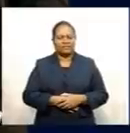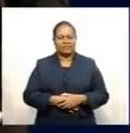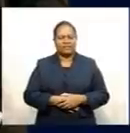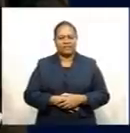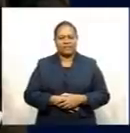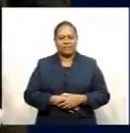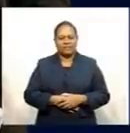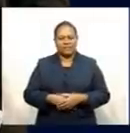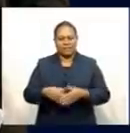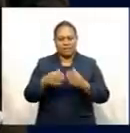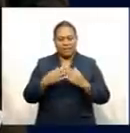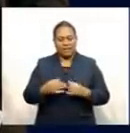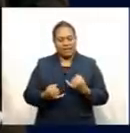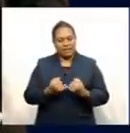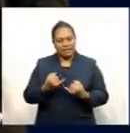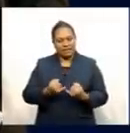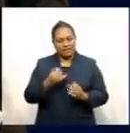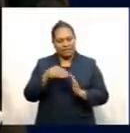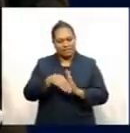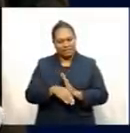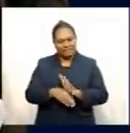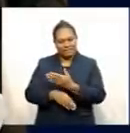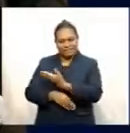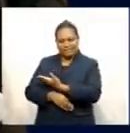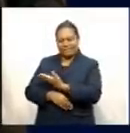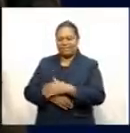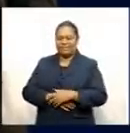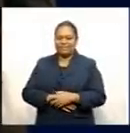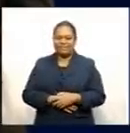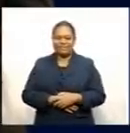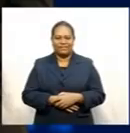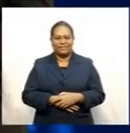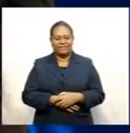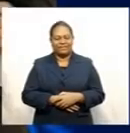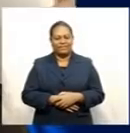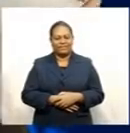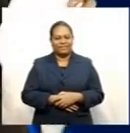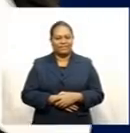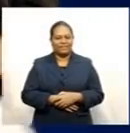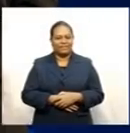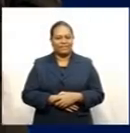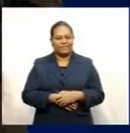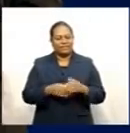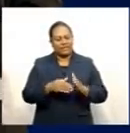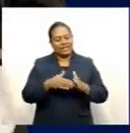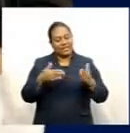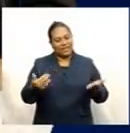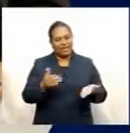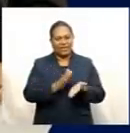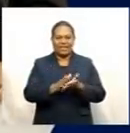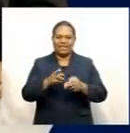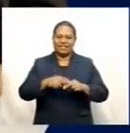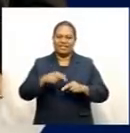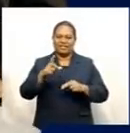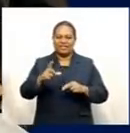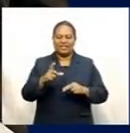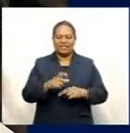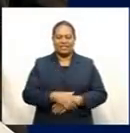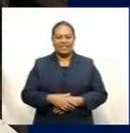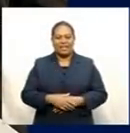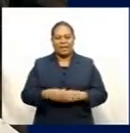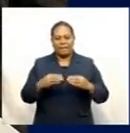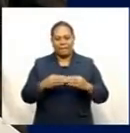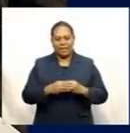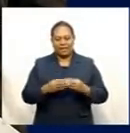$1,855 per ounce, and silver was down at $27.80 per ounce. And we now join Sanifa from HFC Bank to give us the